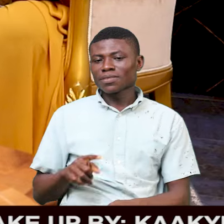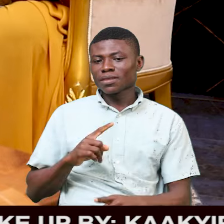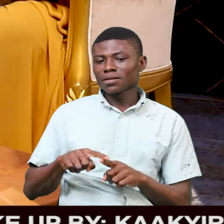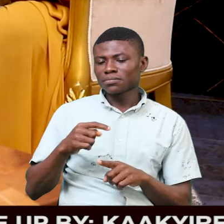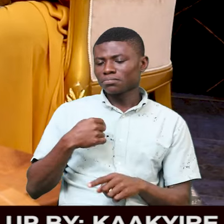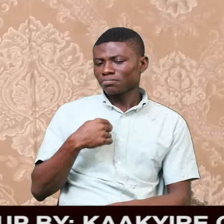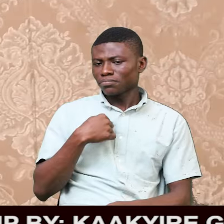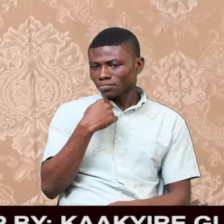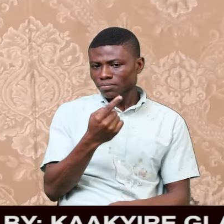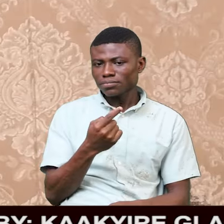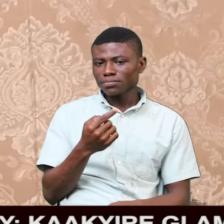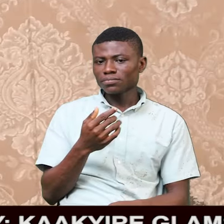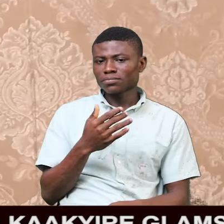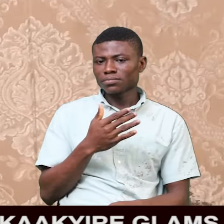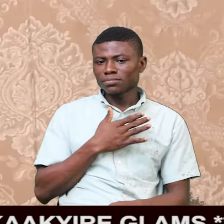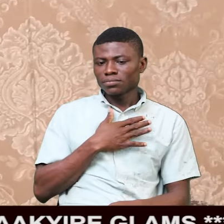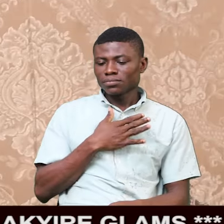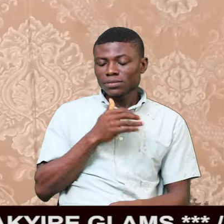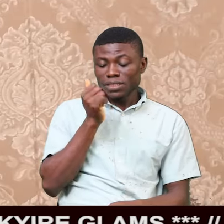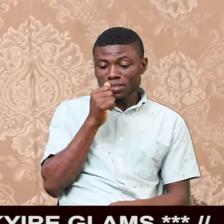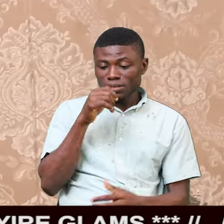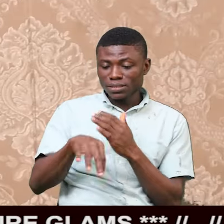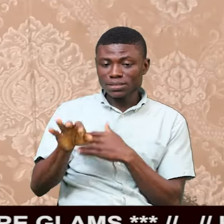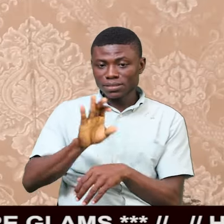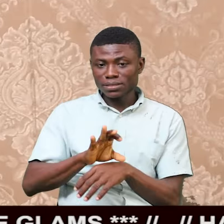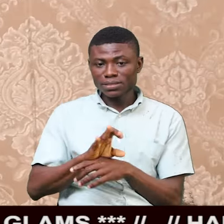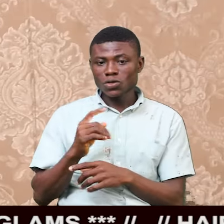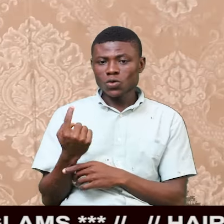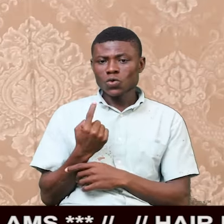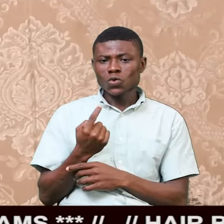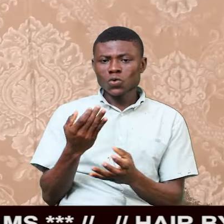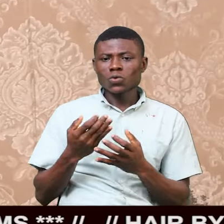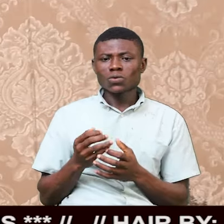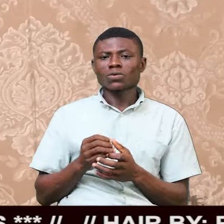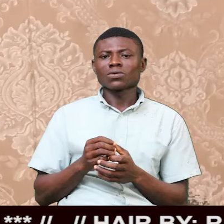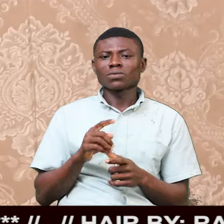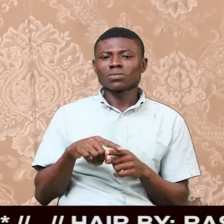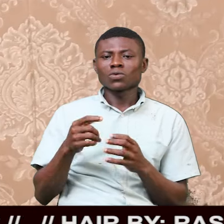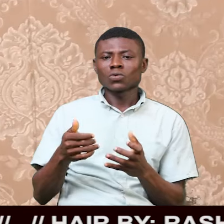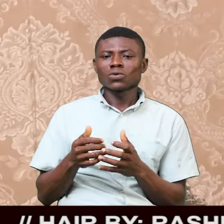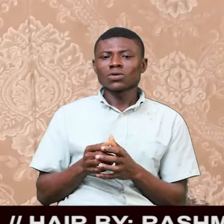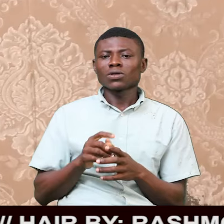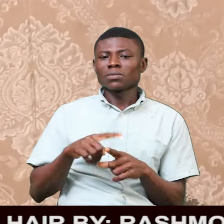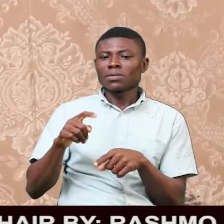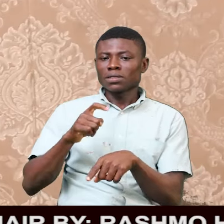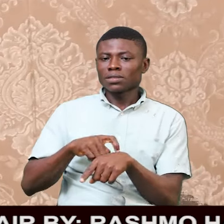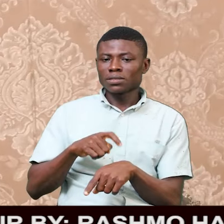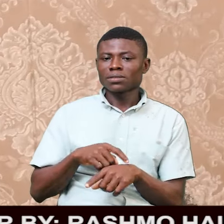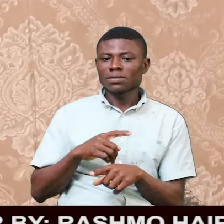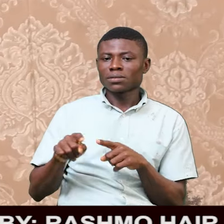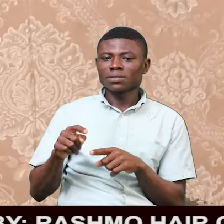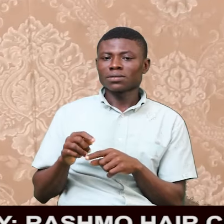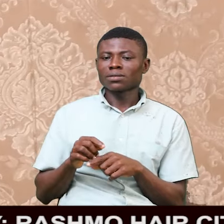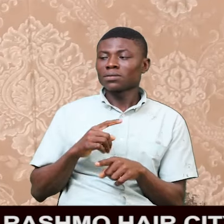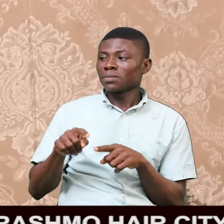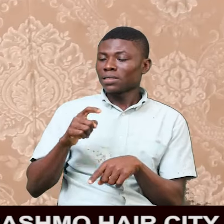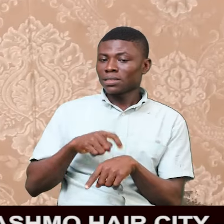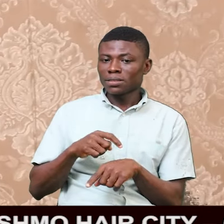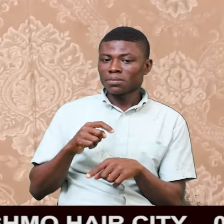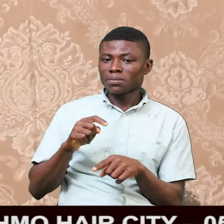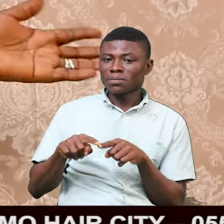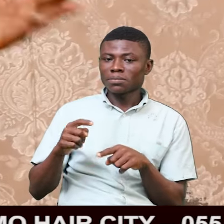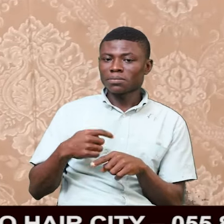Me catch it. Me my you are no hana. They always want to jump the gun. It's that time. No no crowd. Teha. Me name is on me